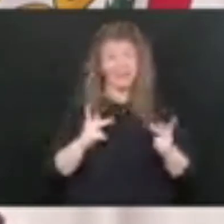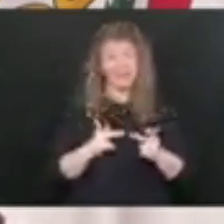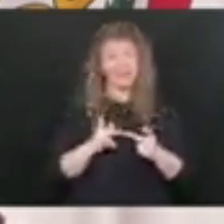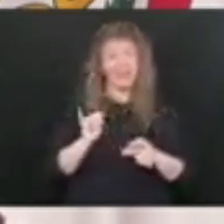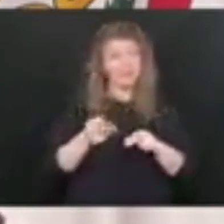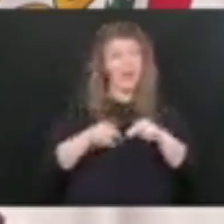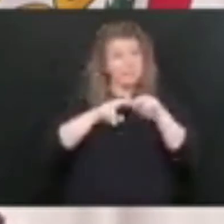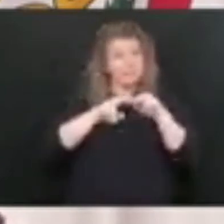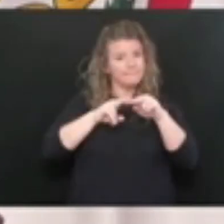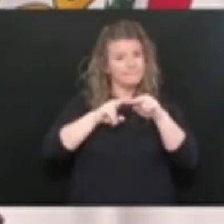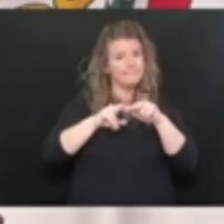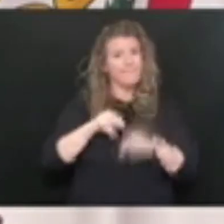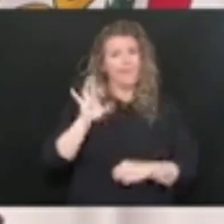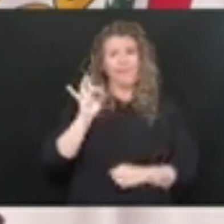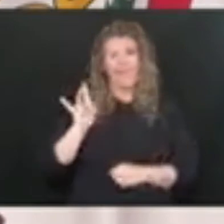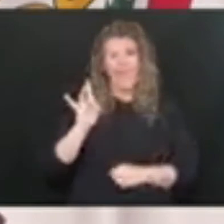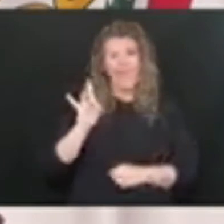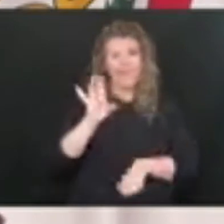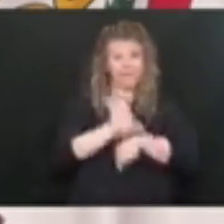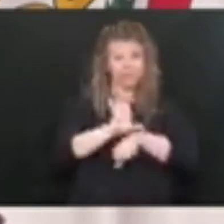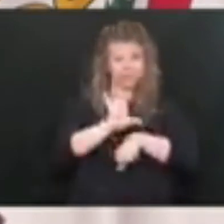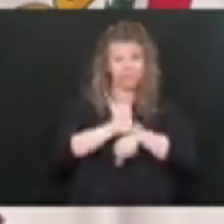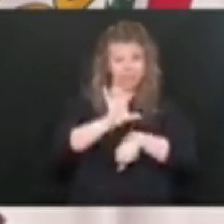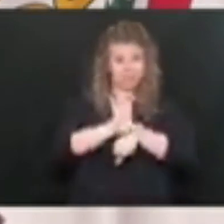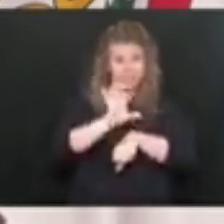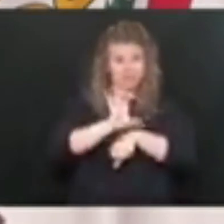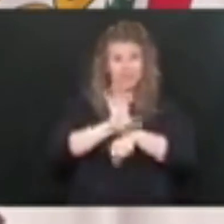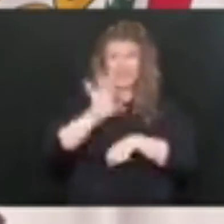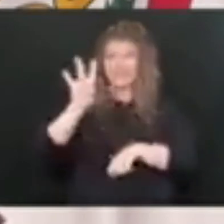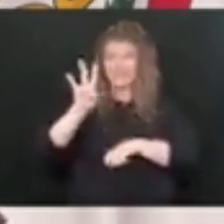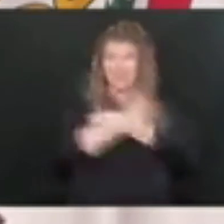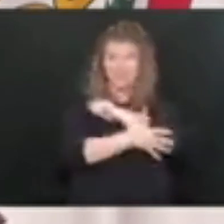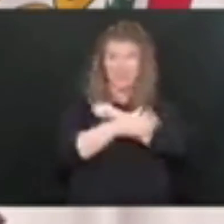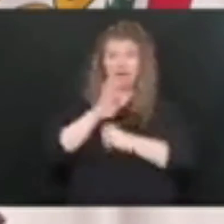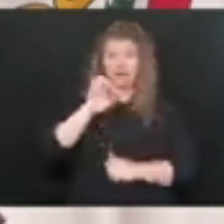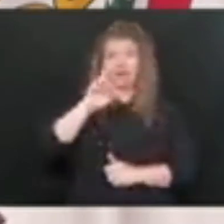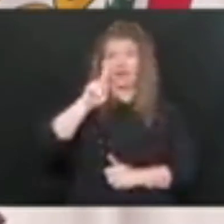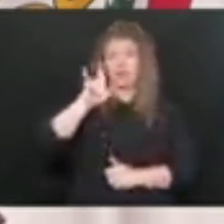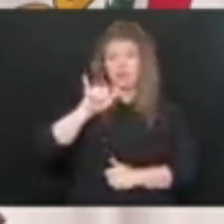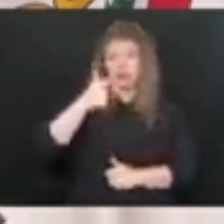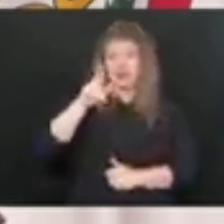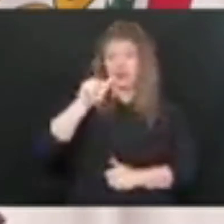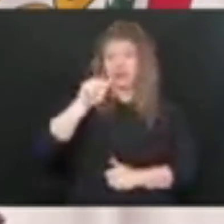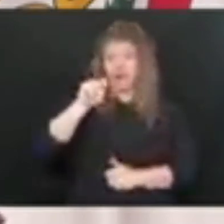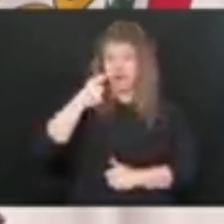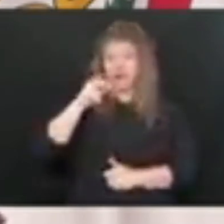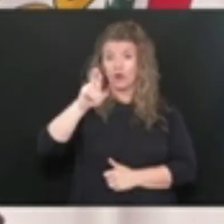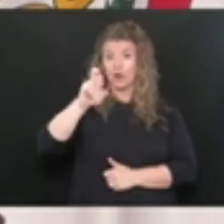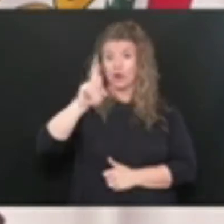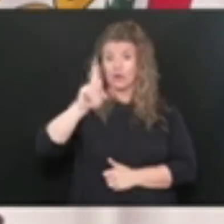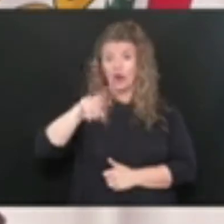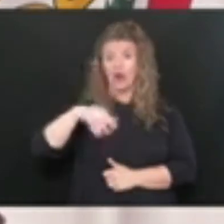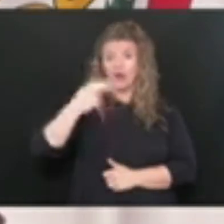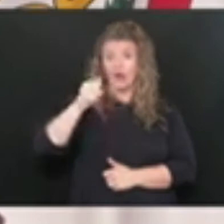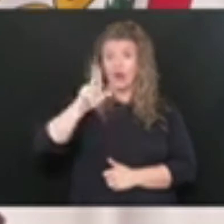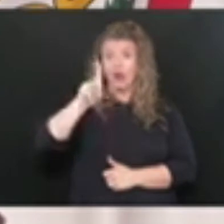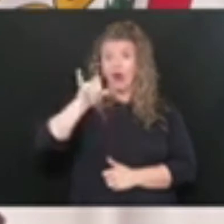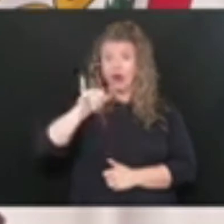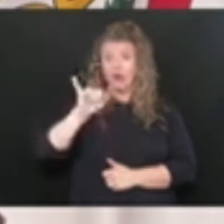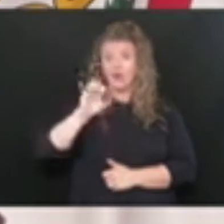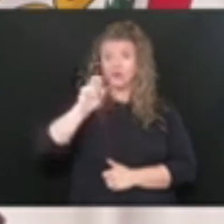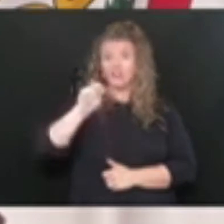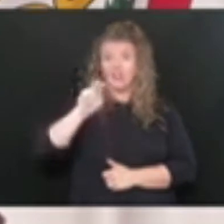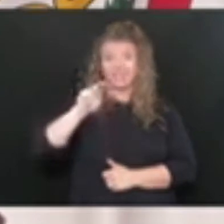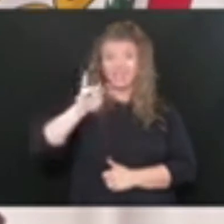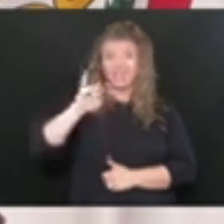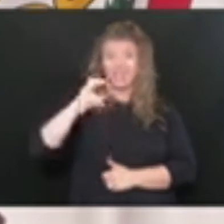up. We have 8 at our churches in 7 counties. That's Berkeley, Grant, Greenbrier, Hardy, Jackson, Nicholas, and Ritchie